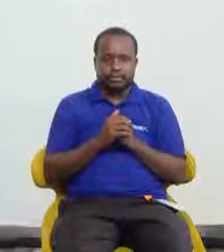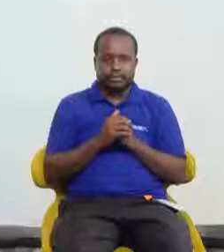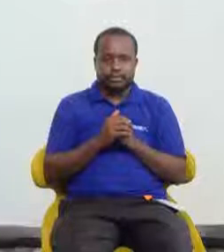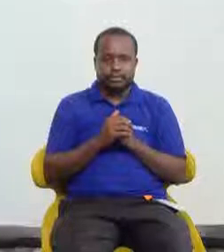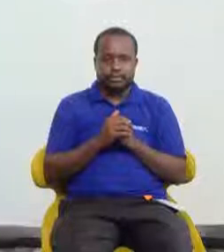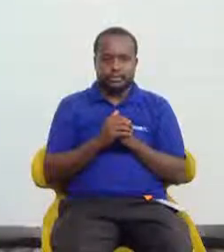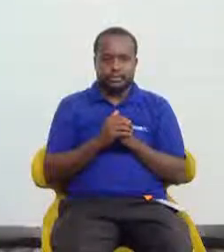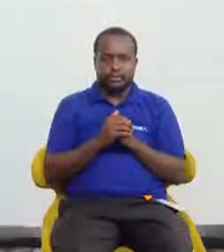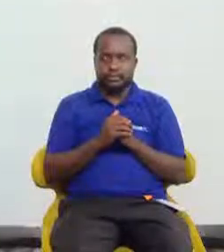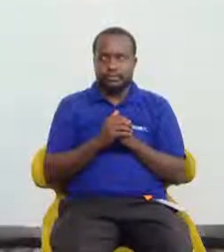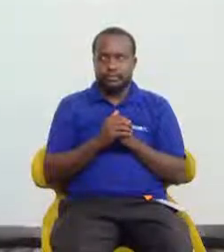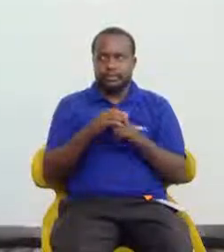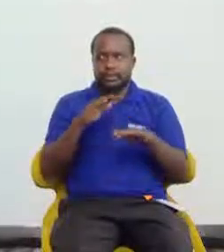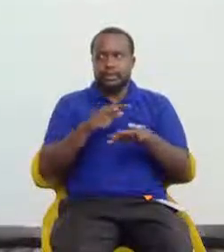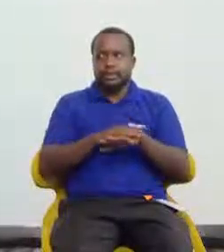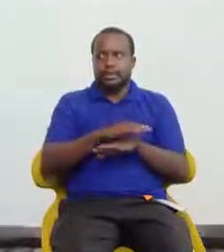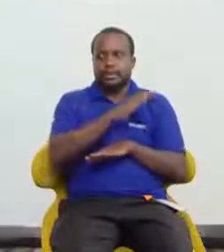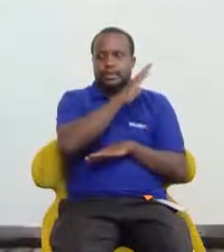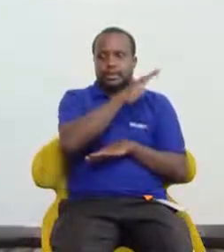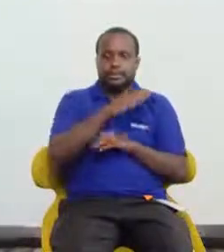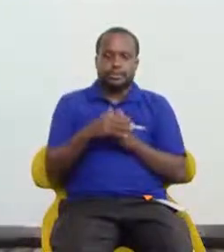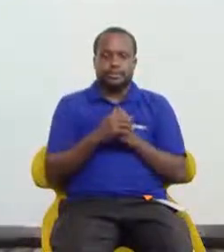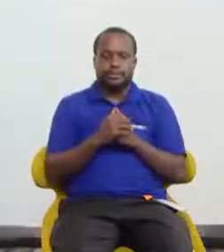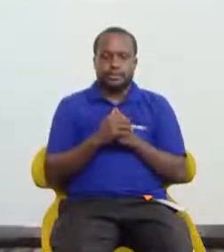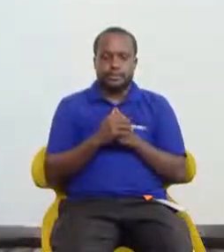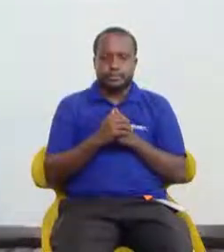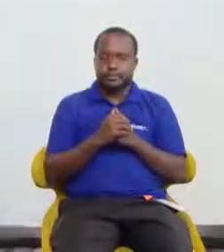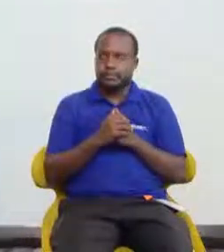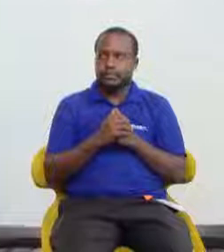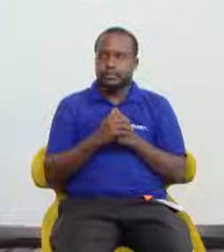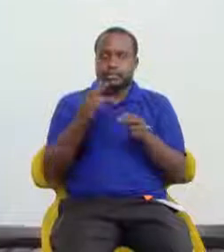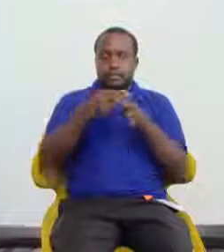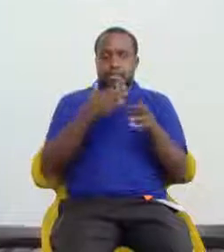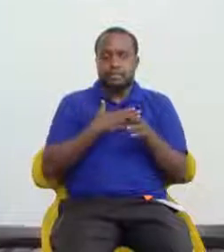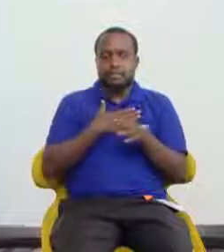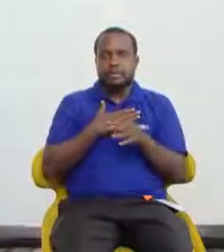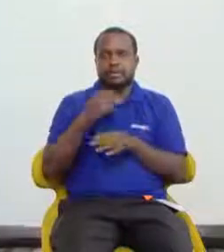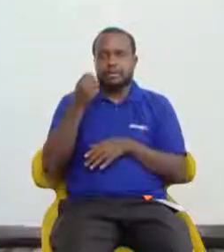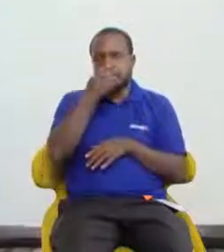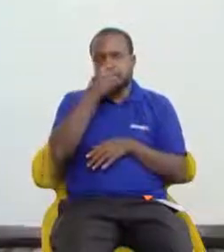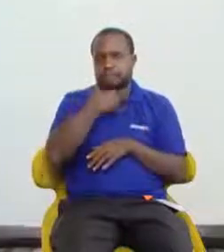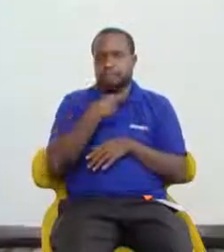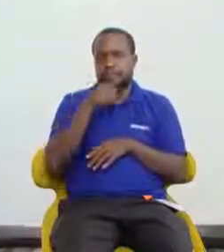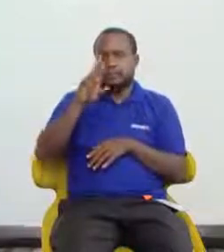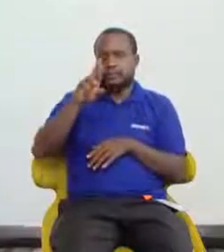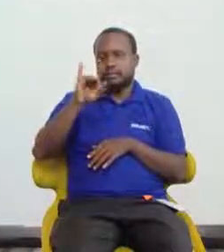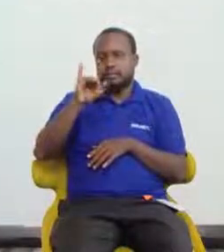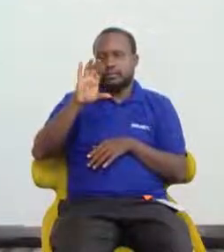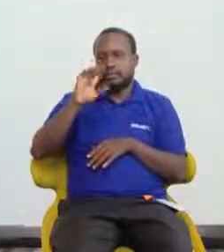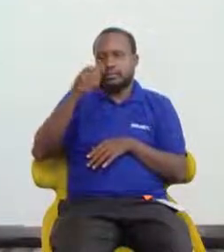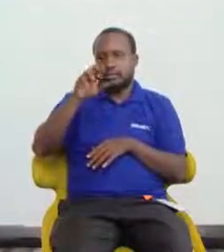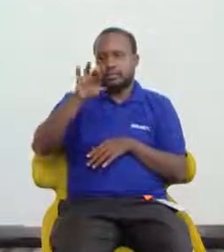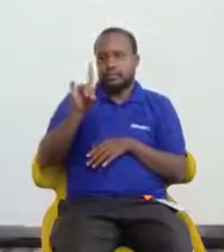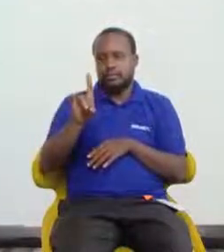Good afternoon, everyone. Good afternoon. My name is Richard Mativu, working with Sense International